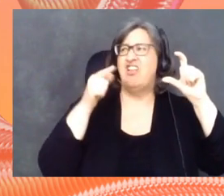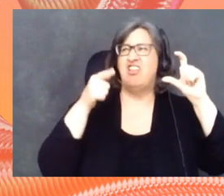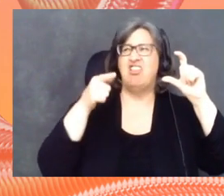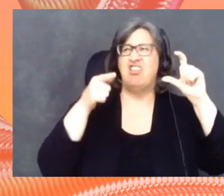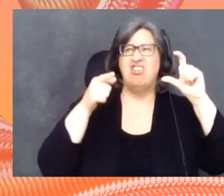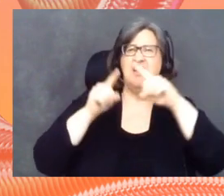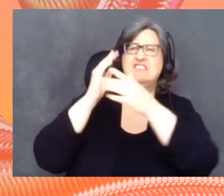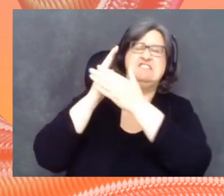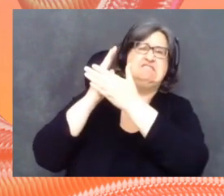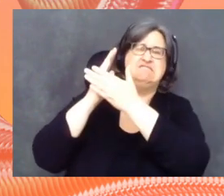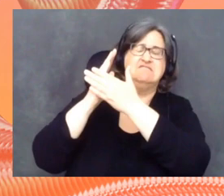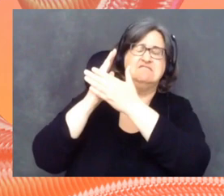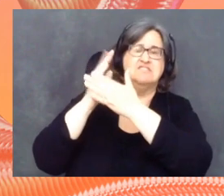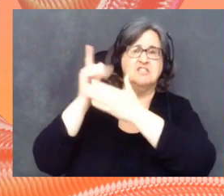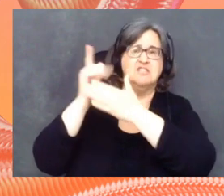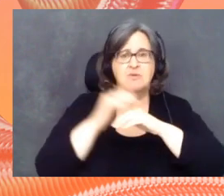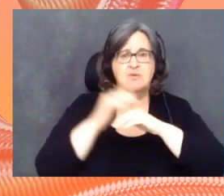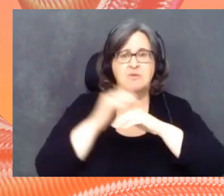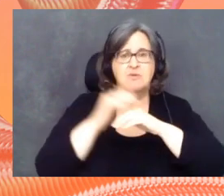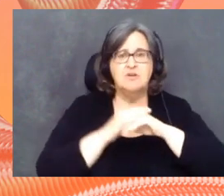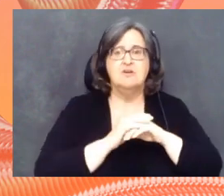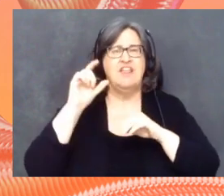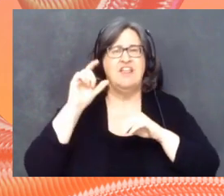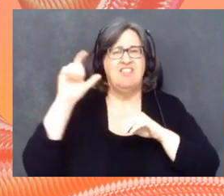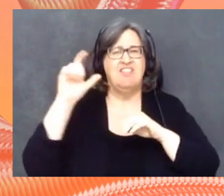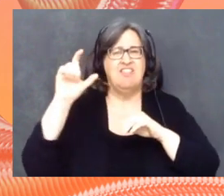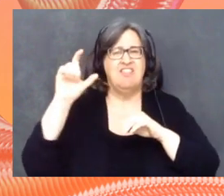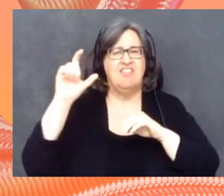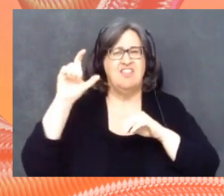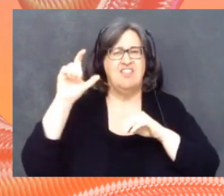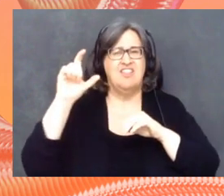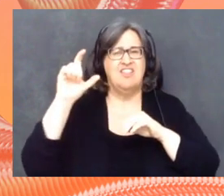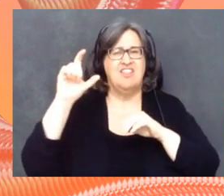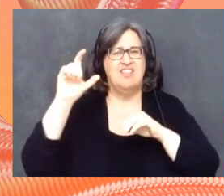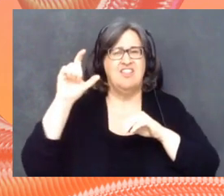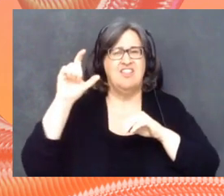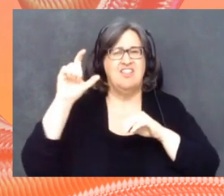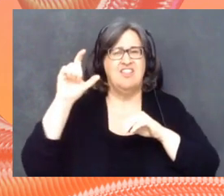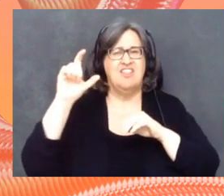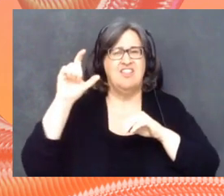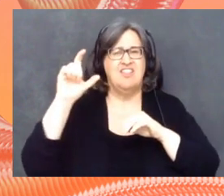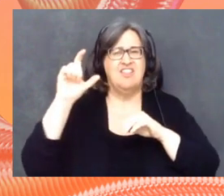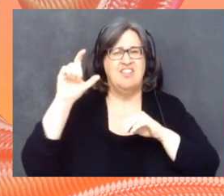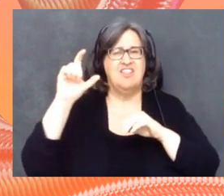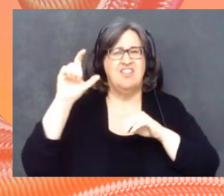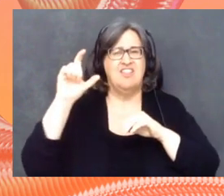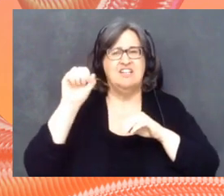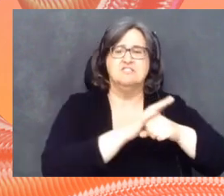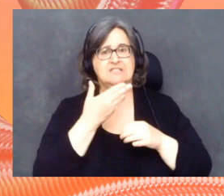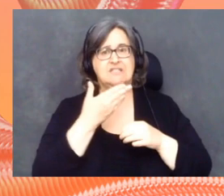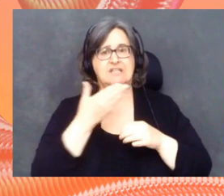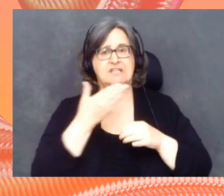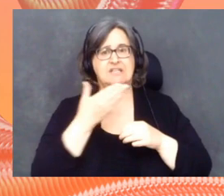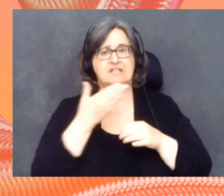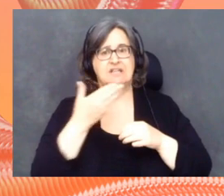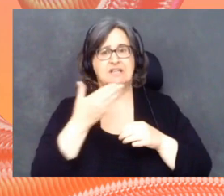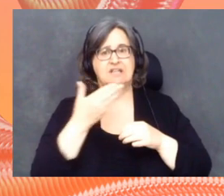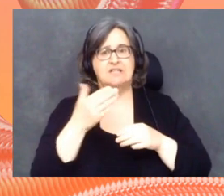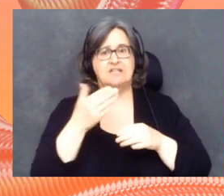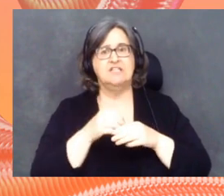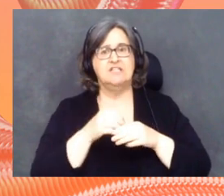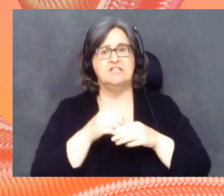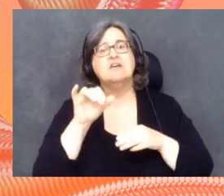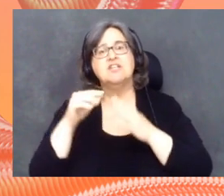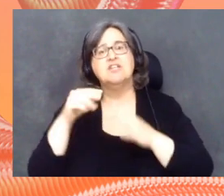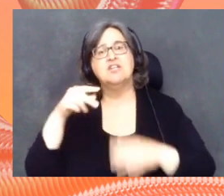is like really putting a heavy hand on. So things like we see in Portland, and